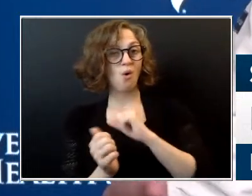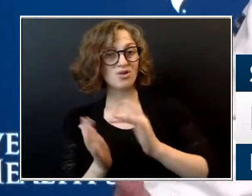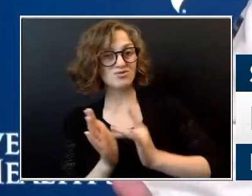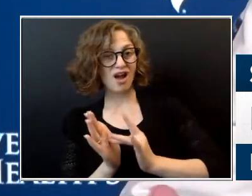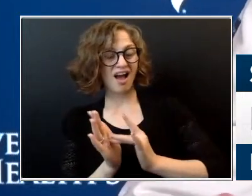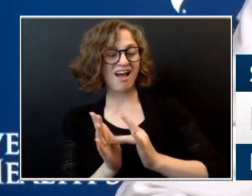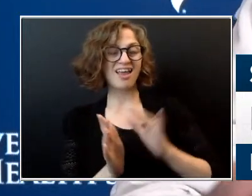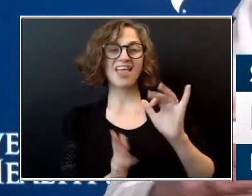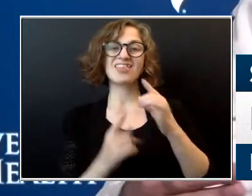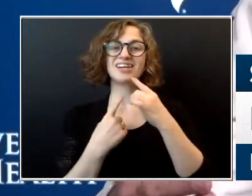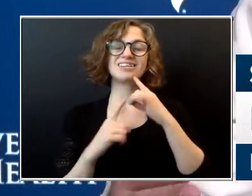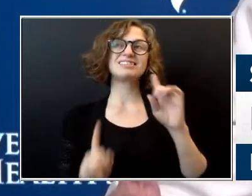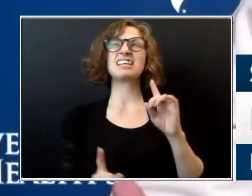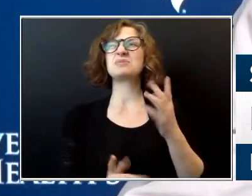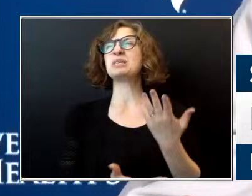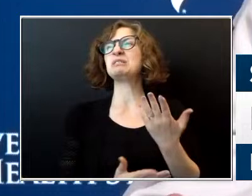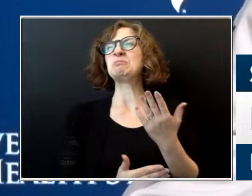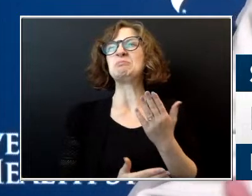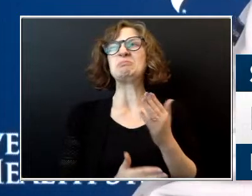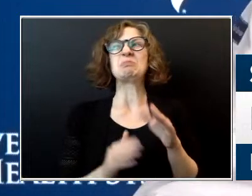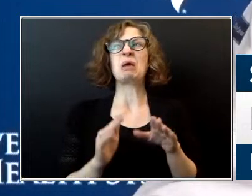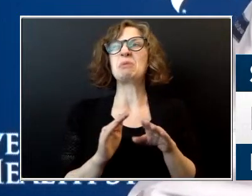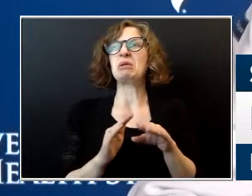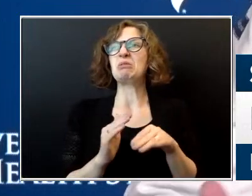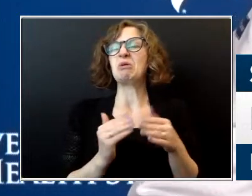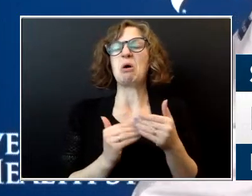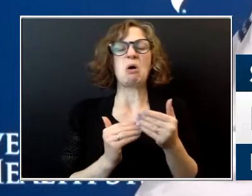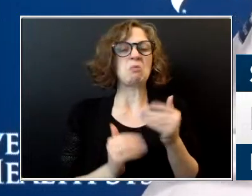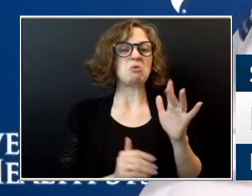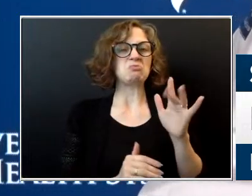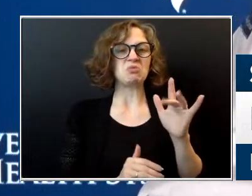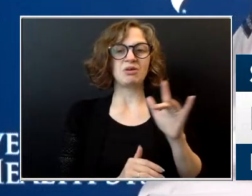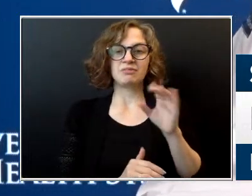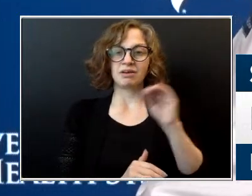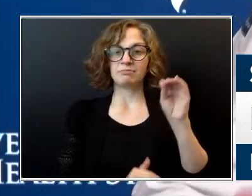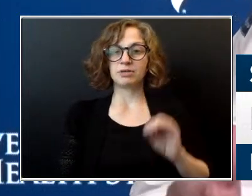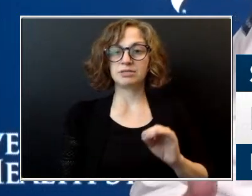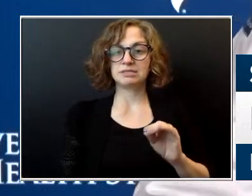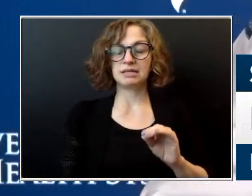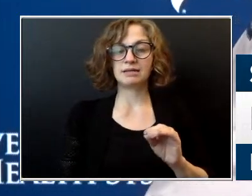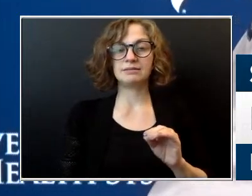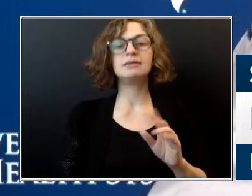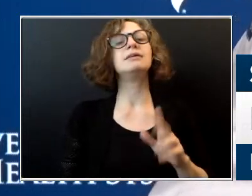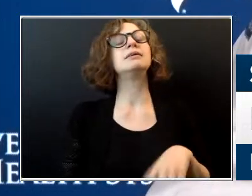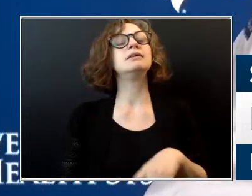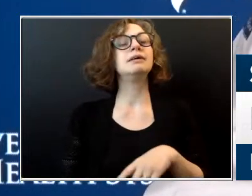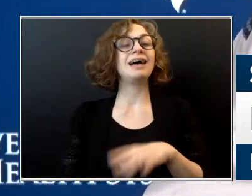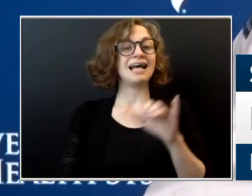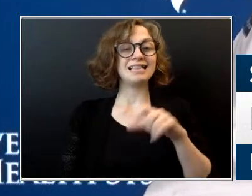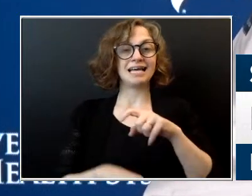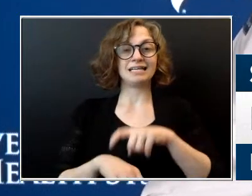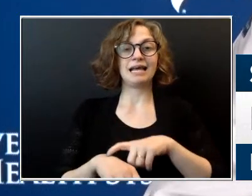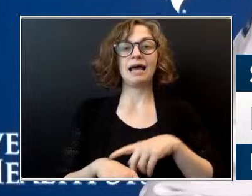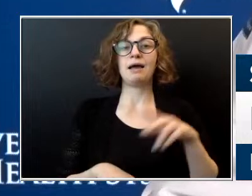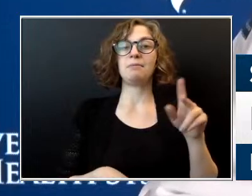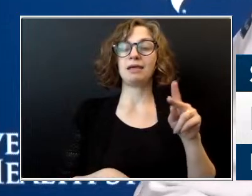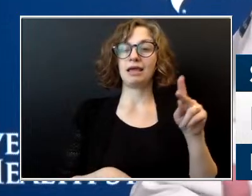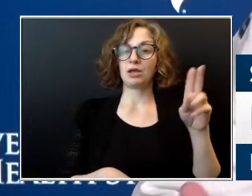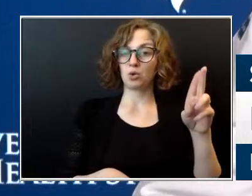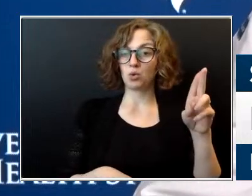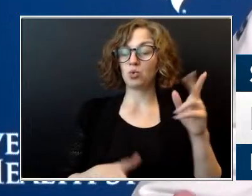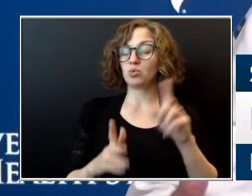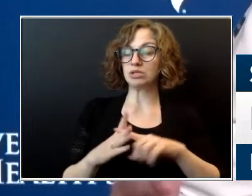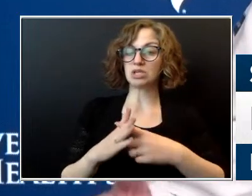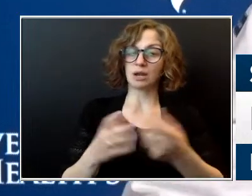people who think that relapsed myeloma, there is not a lot of options. KU was opening a lot of clinical trials that include CAR-T and bispecific. And for us,